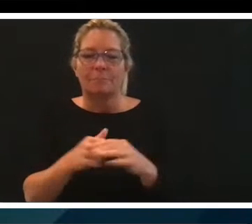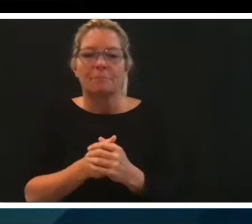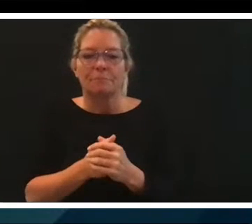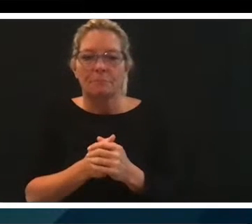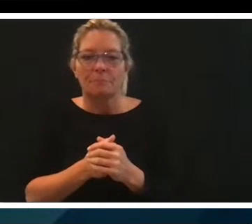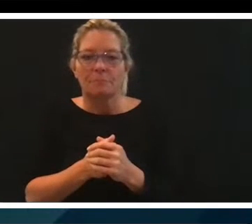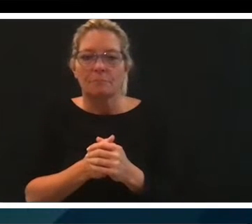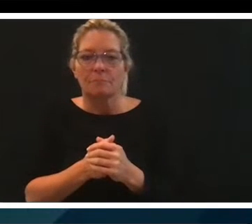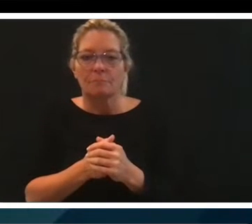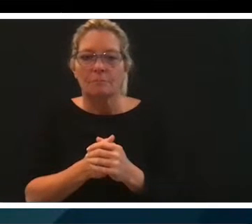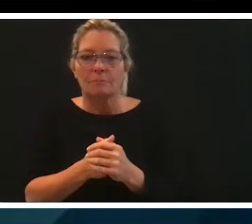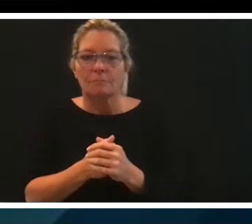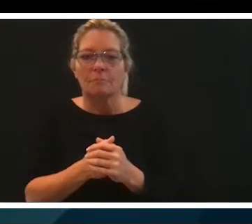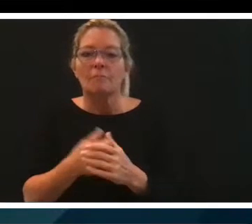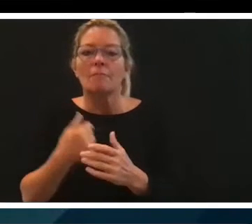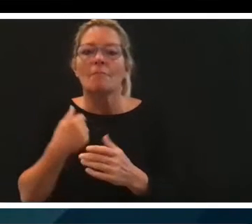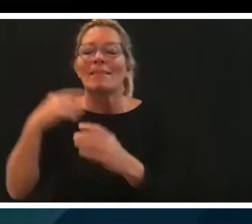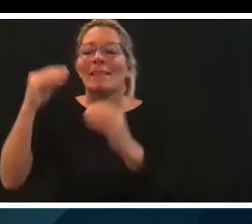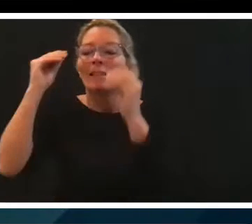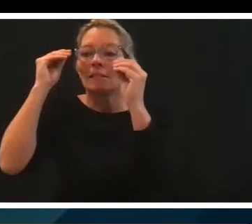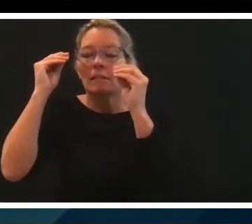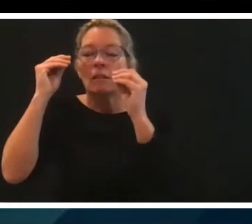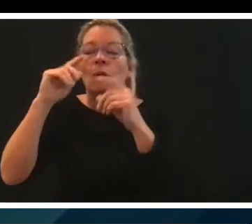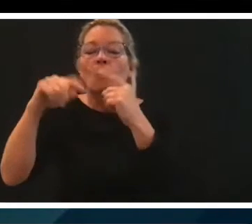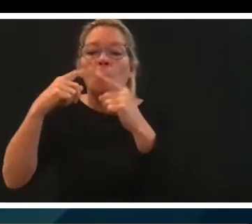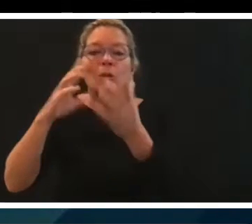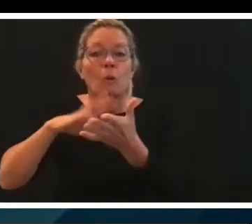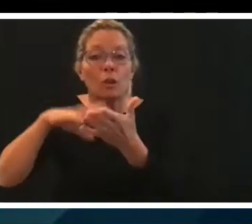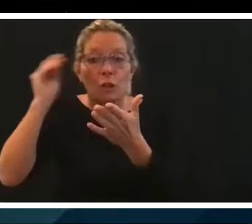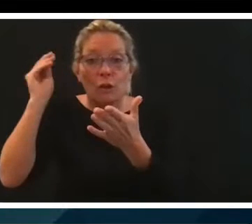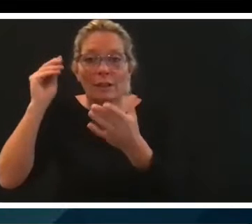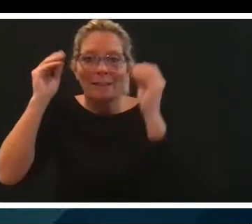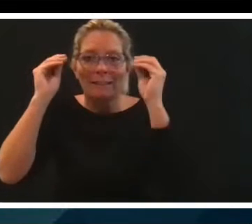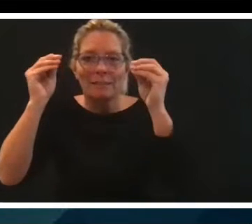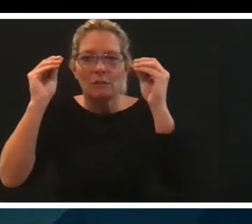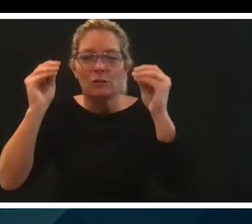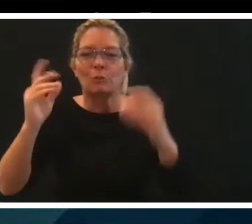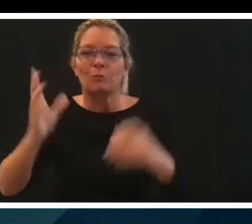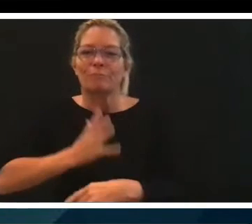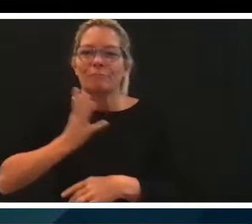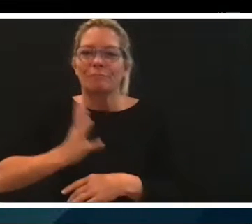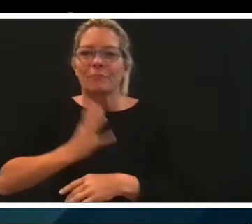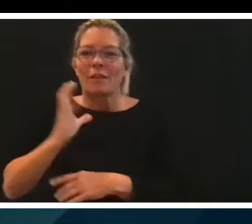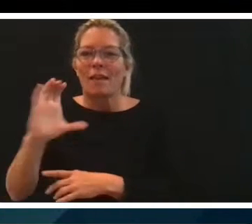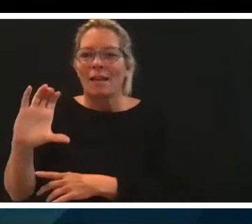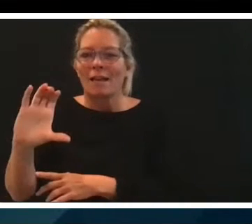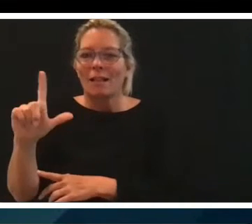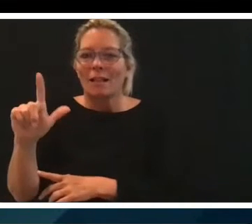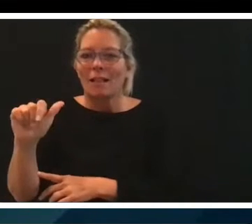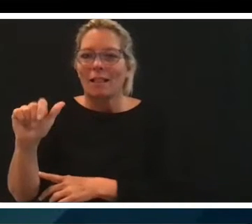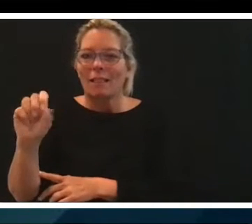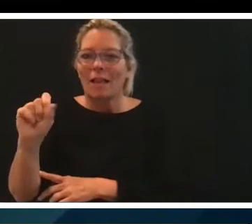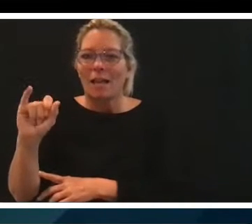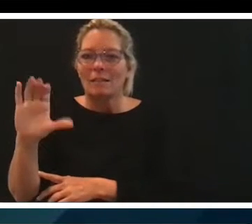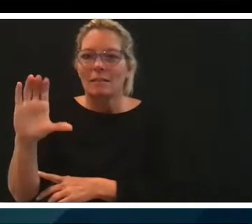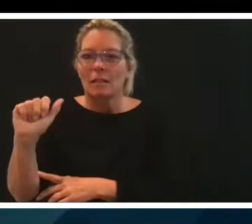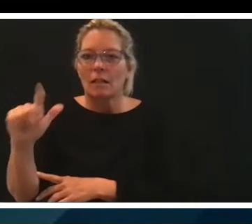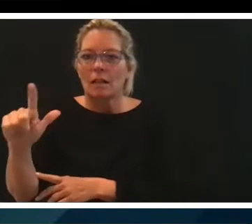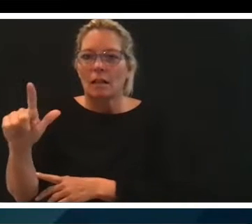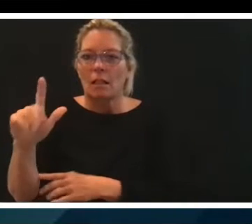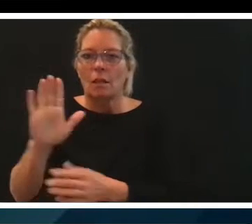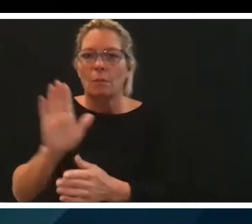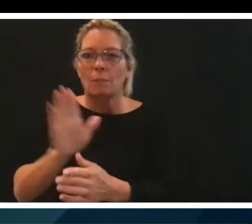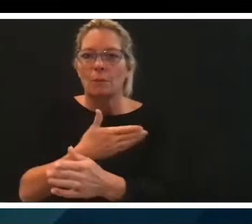these classical pieces because they're very good for your hands to learn how to coordinate, but they're